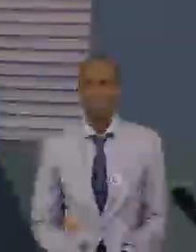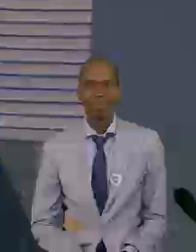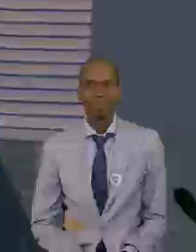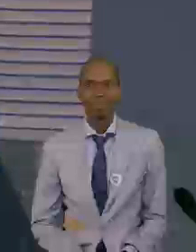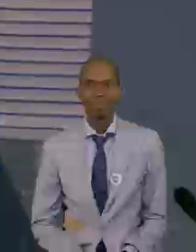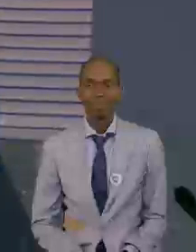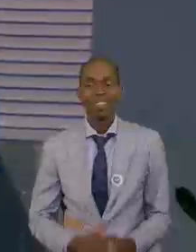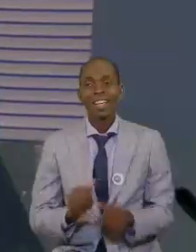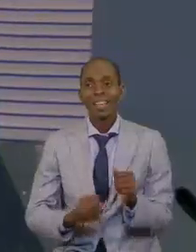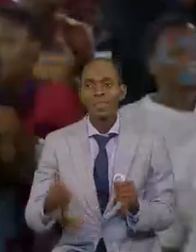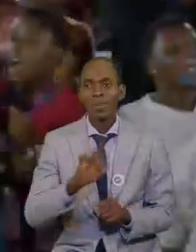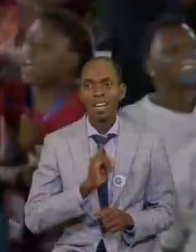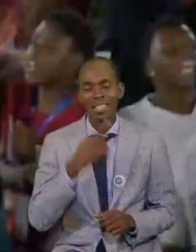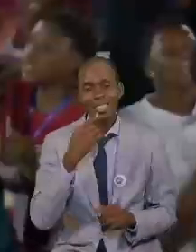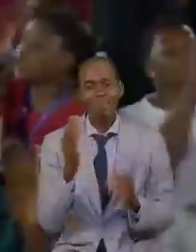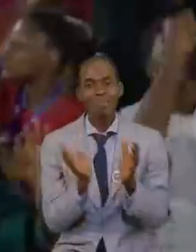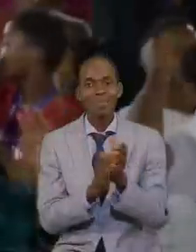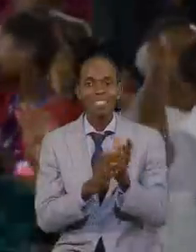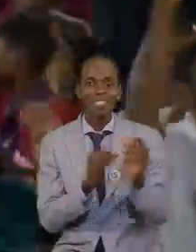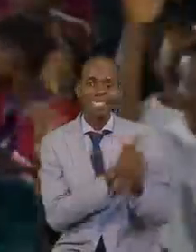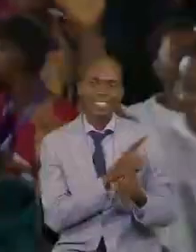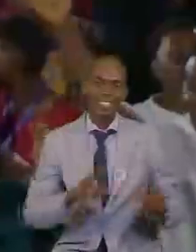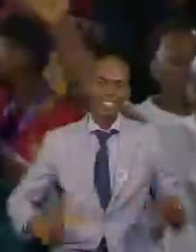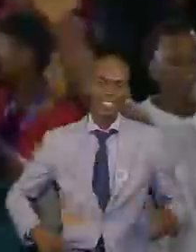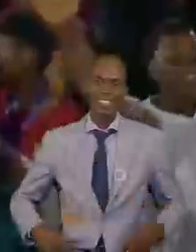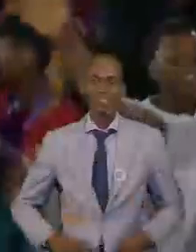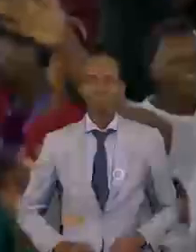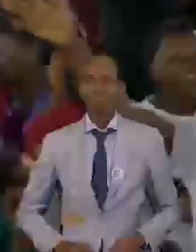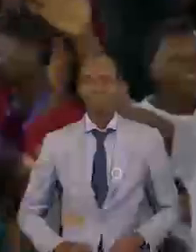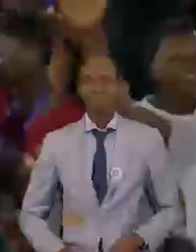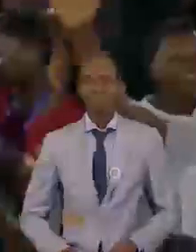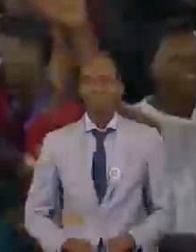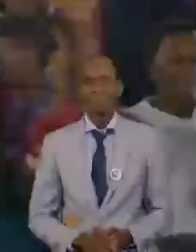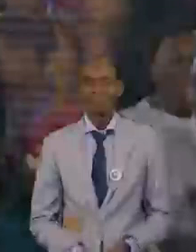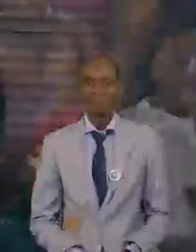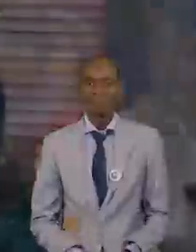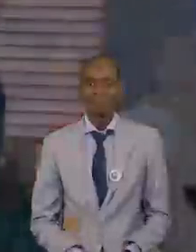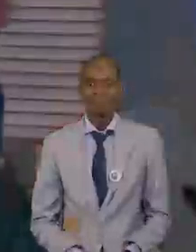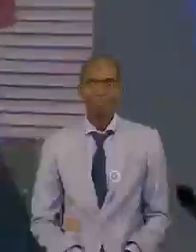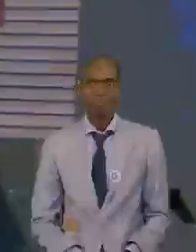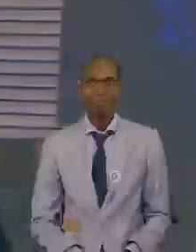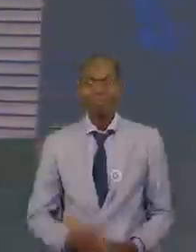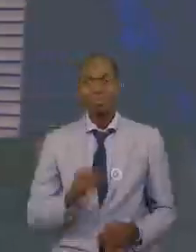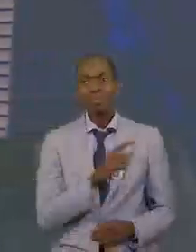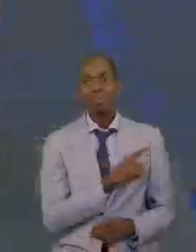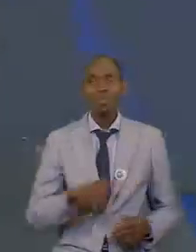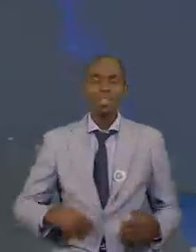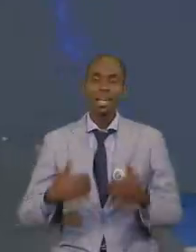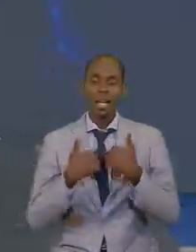Everybody, I said, praise the Lord. Tout le monde, je dis gloire à Dieu. The Lord has been good to